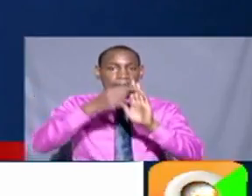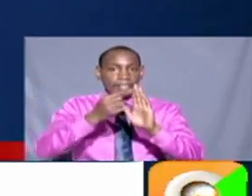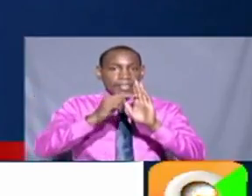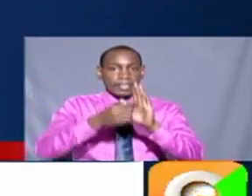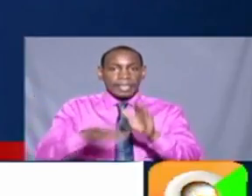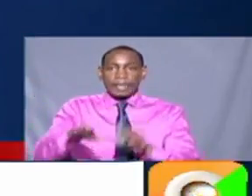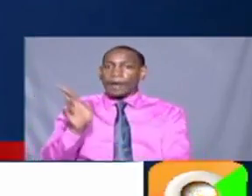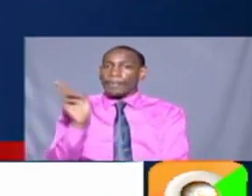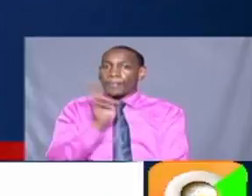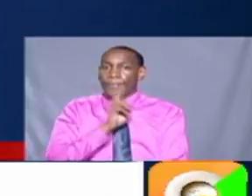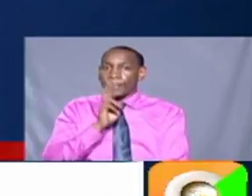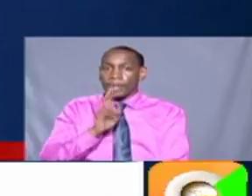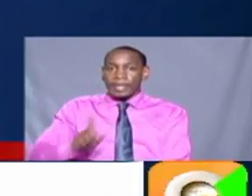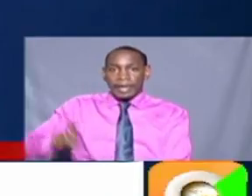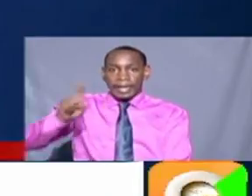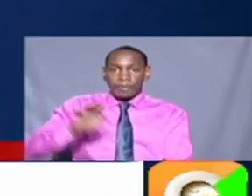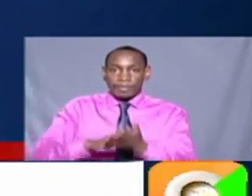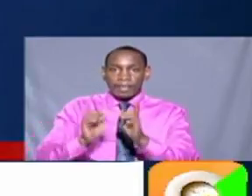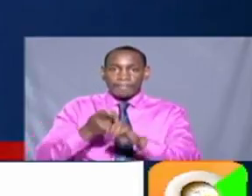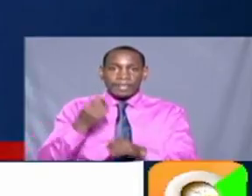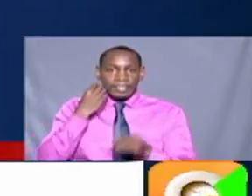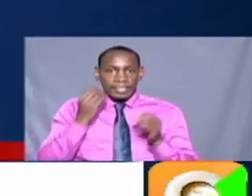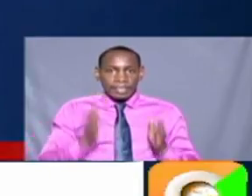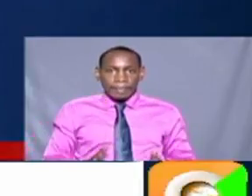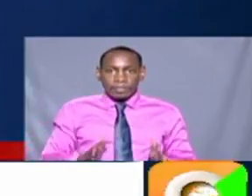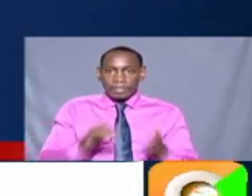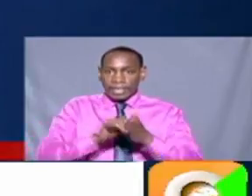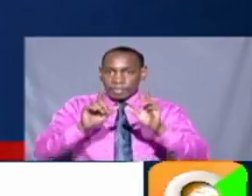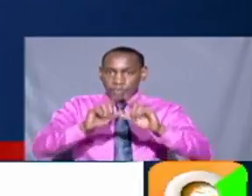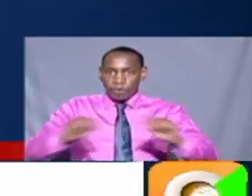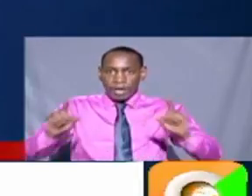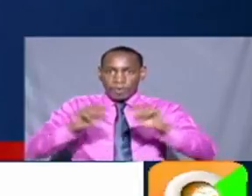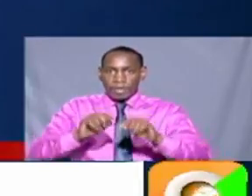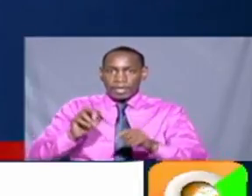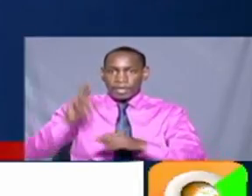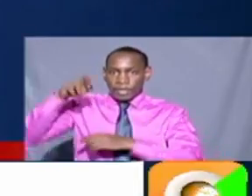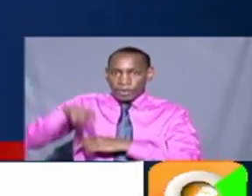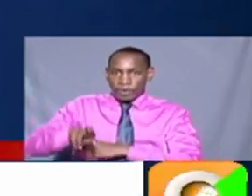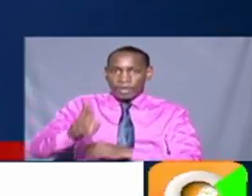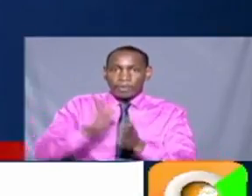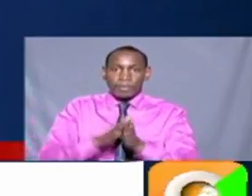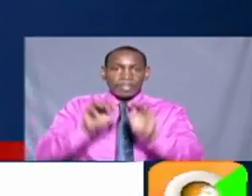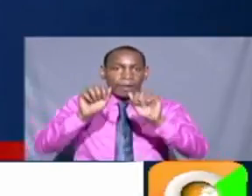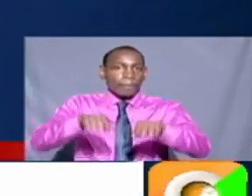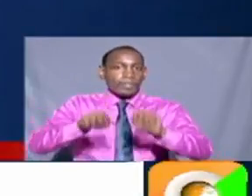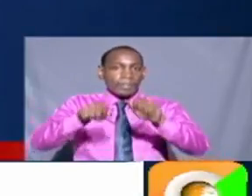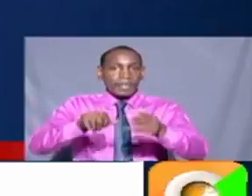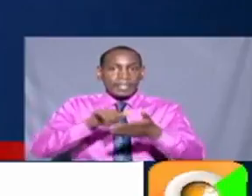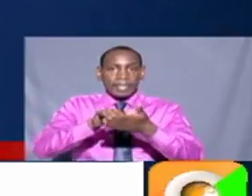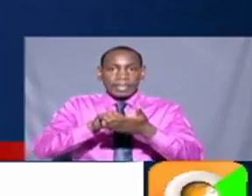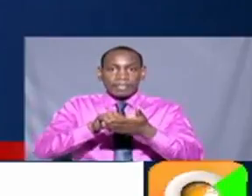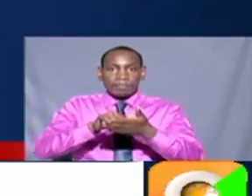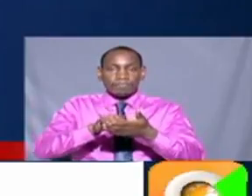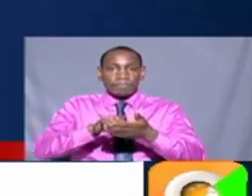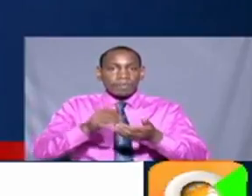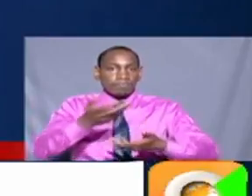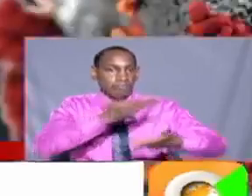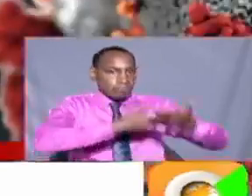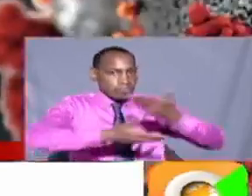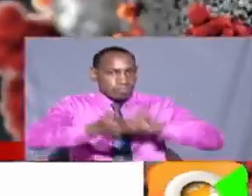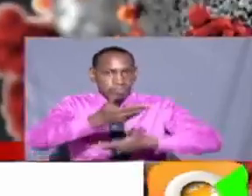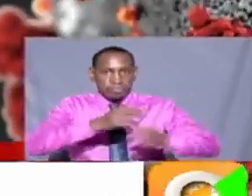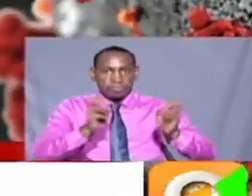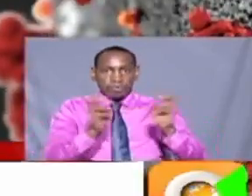as a high-risk area, with the first patient said to have been to Rongai, with the possibility of multiple